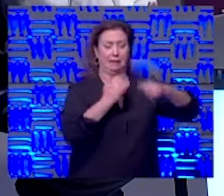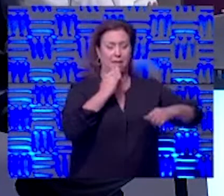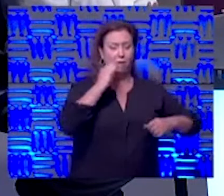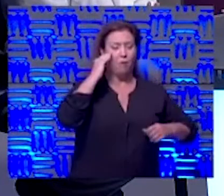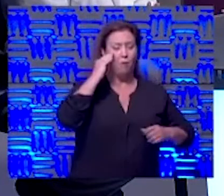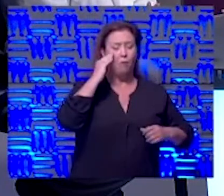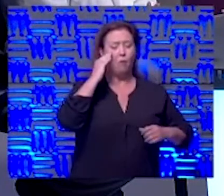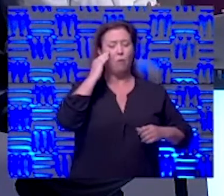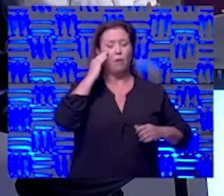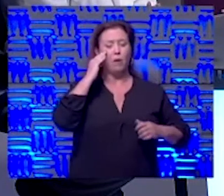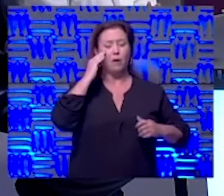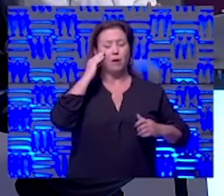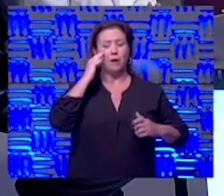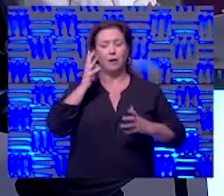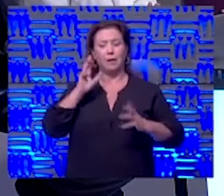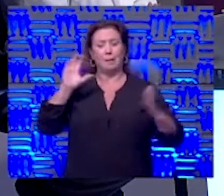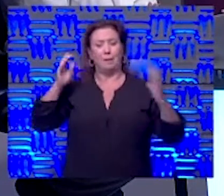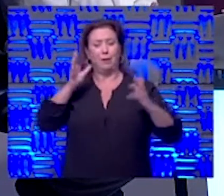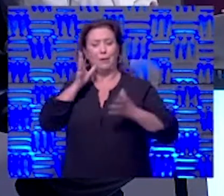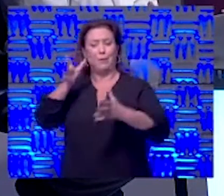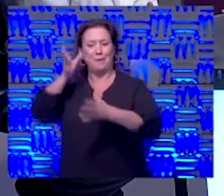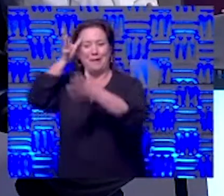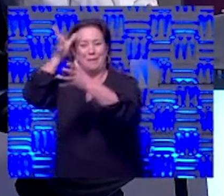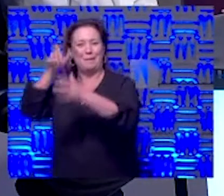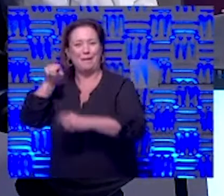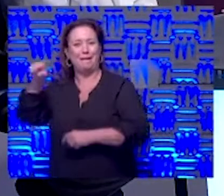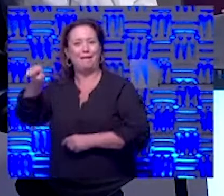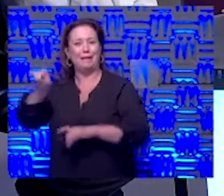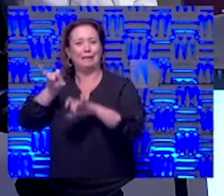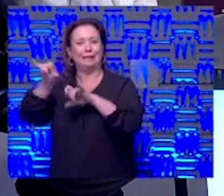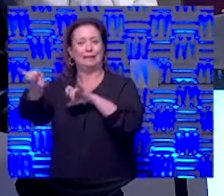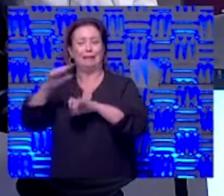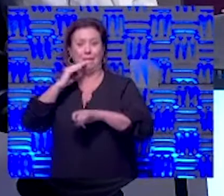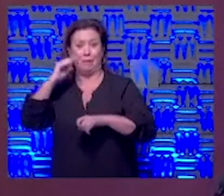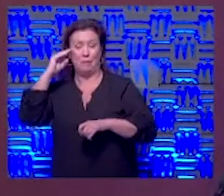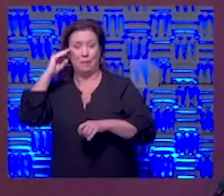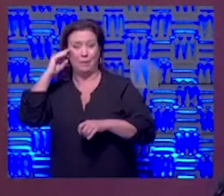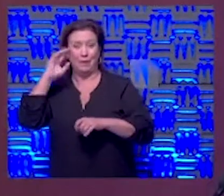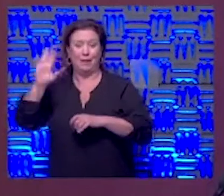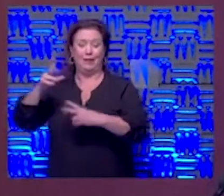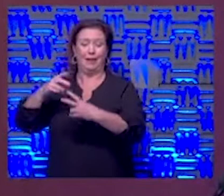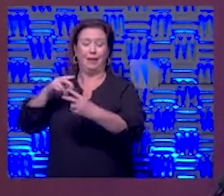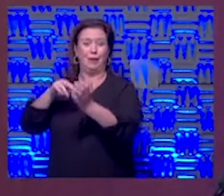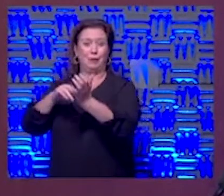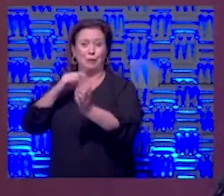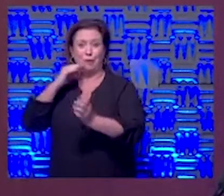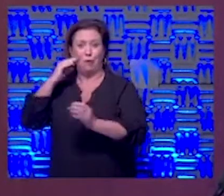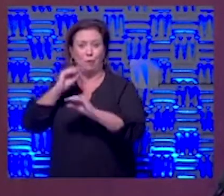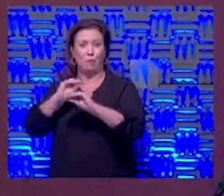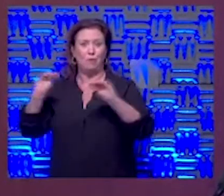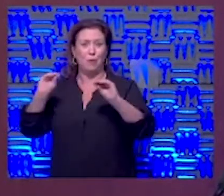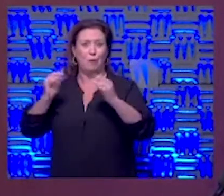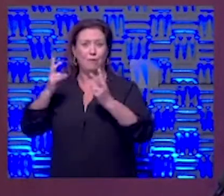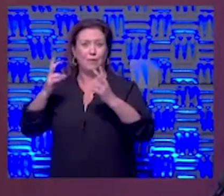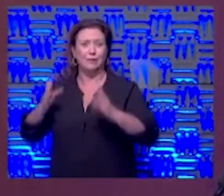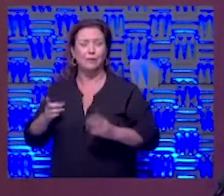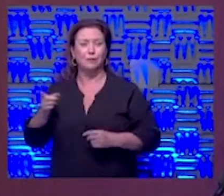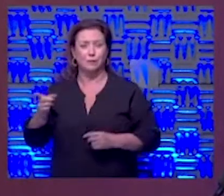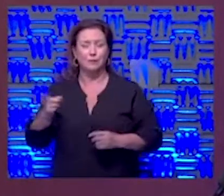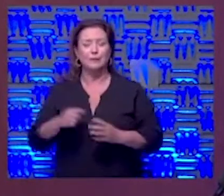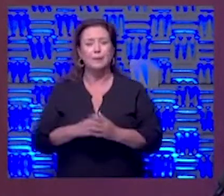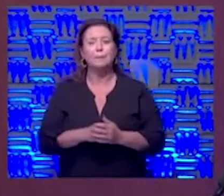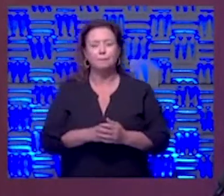home and grandma and grandpa? It's true. I mean, it really is. So what